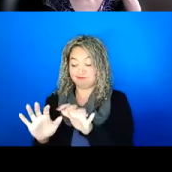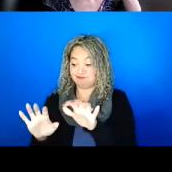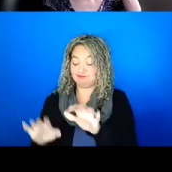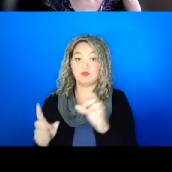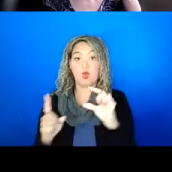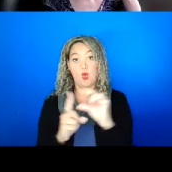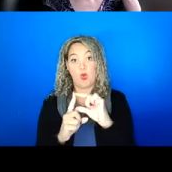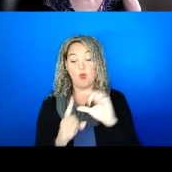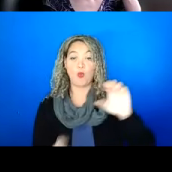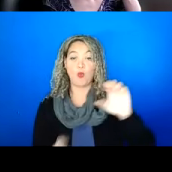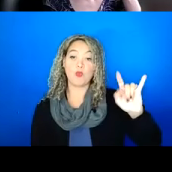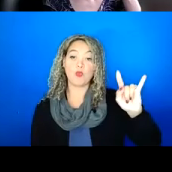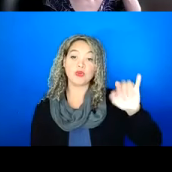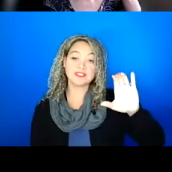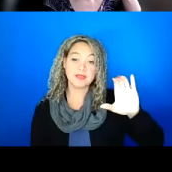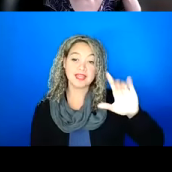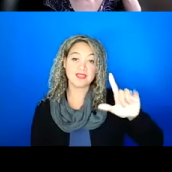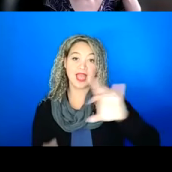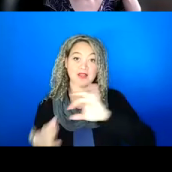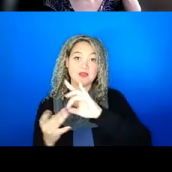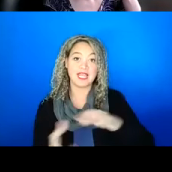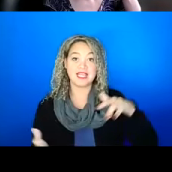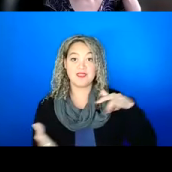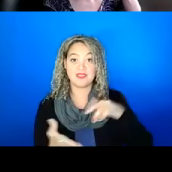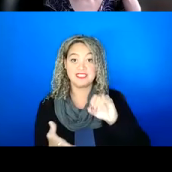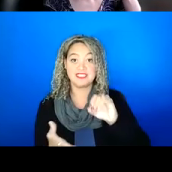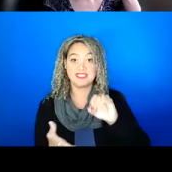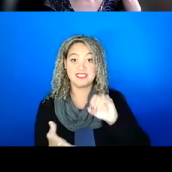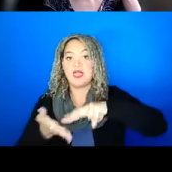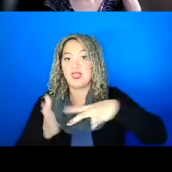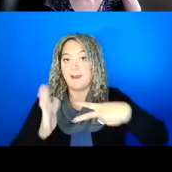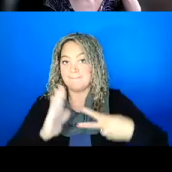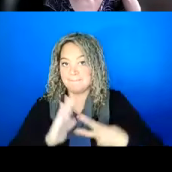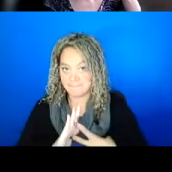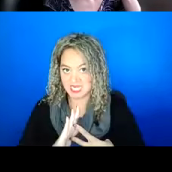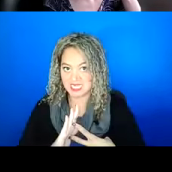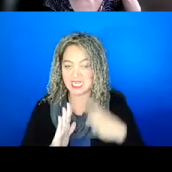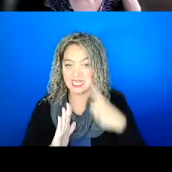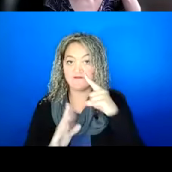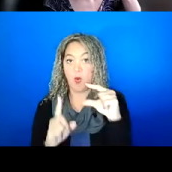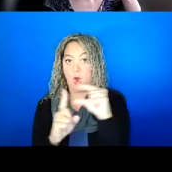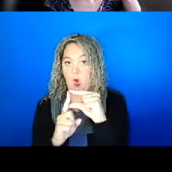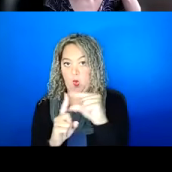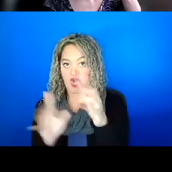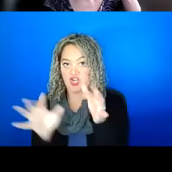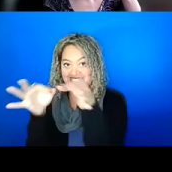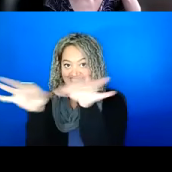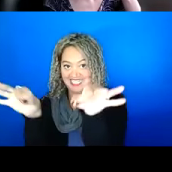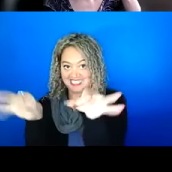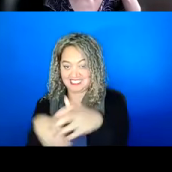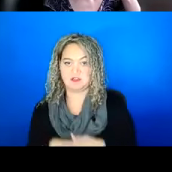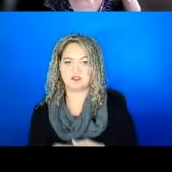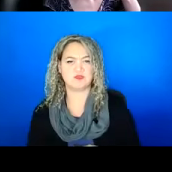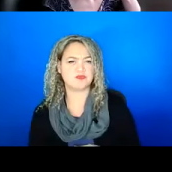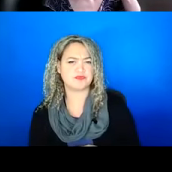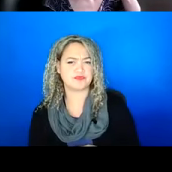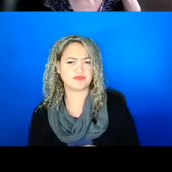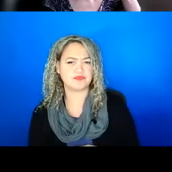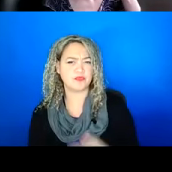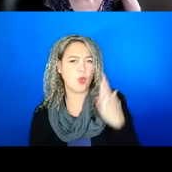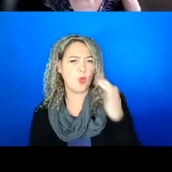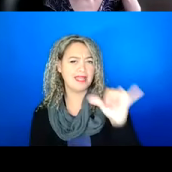it'll tell you it's about the study of the meaning of words and sentences. And why this is